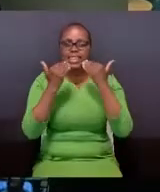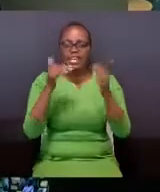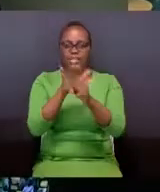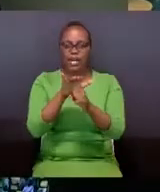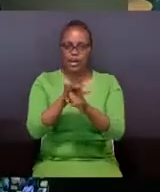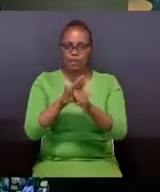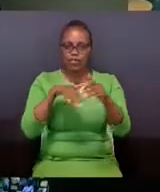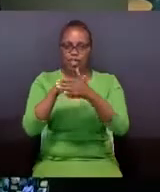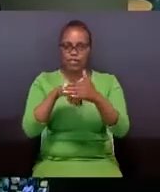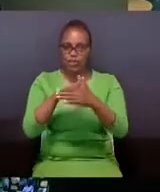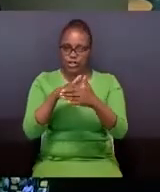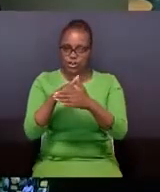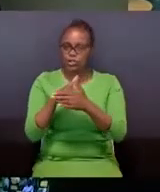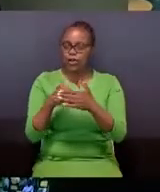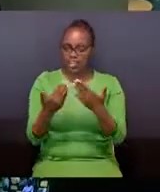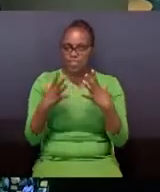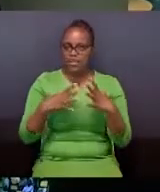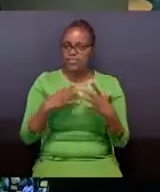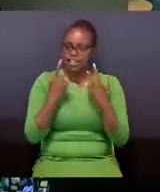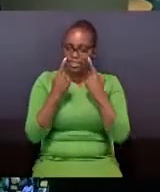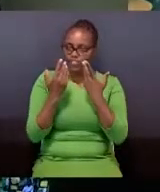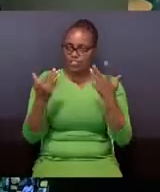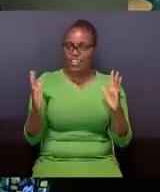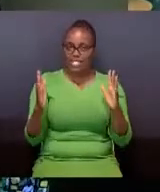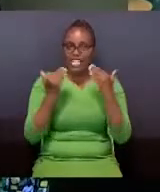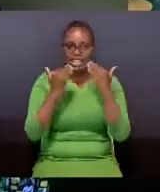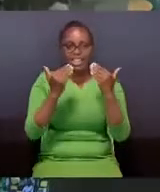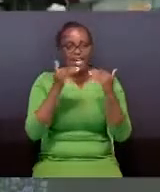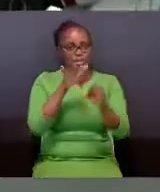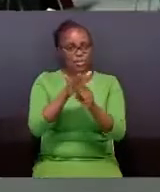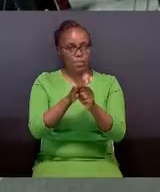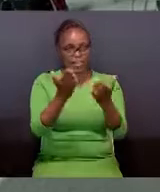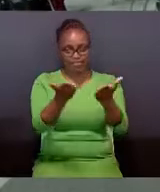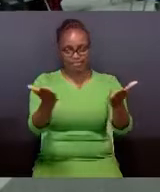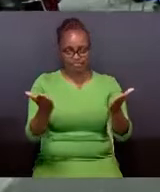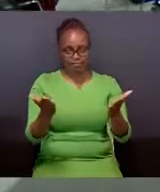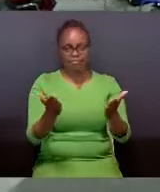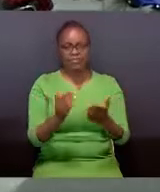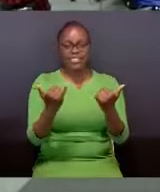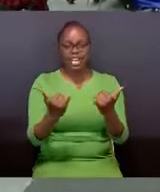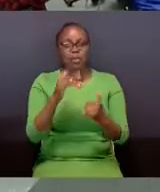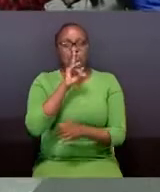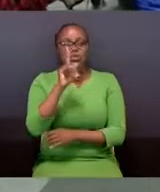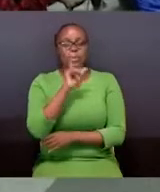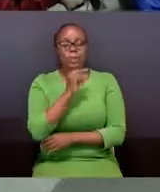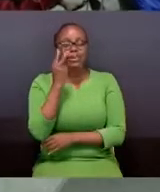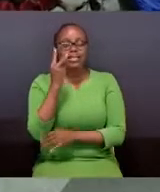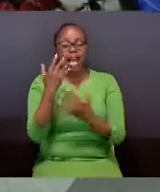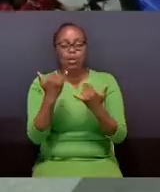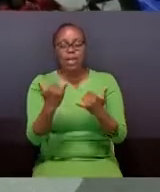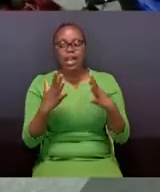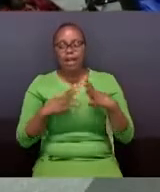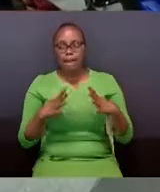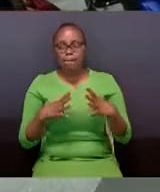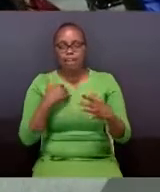our football legends. Give them a round of applause. Thank you so much. So I'm sure you can see how the young